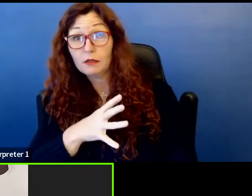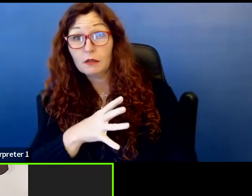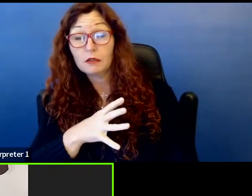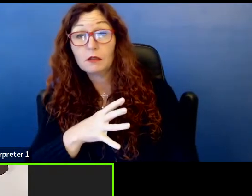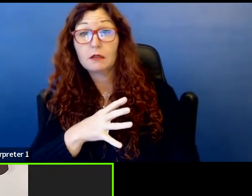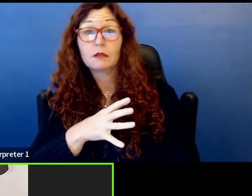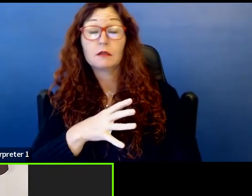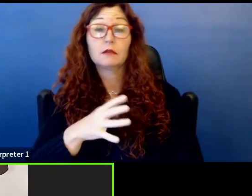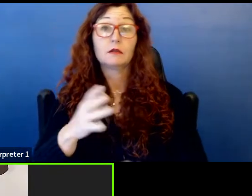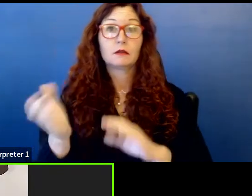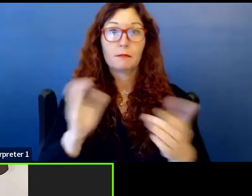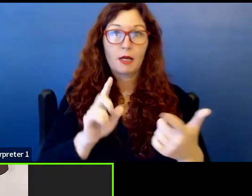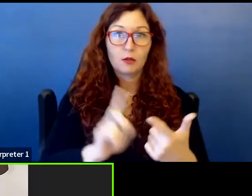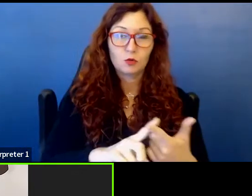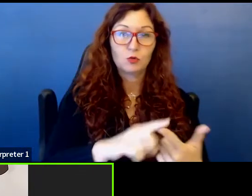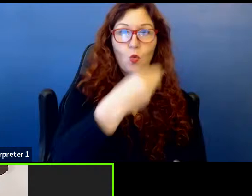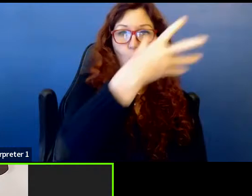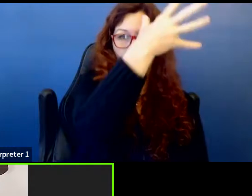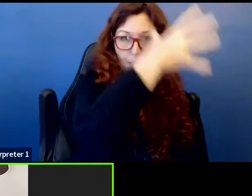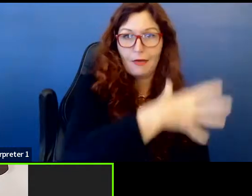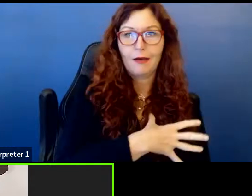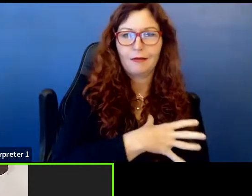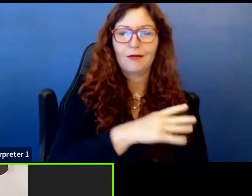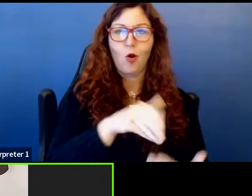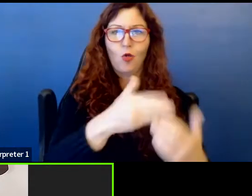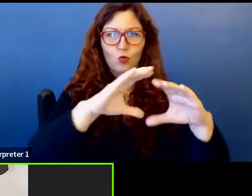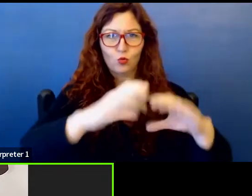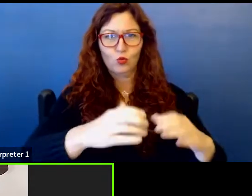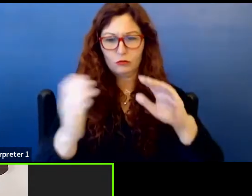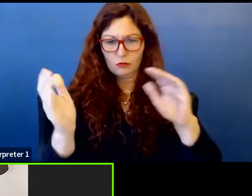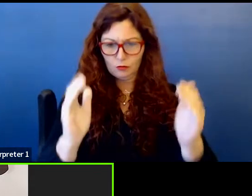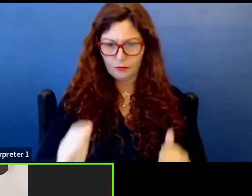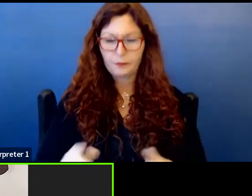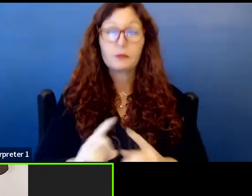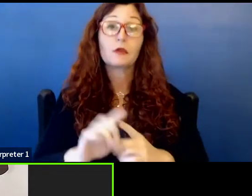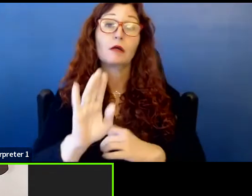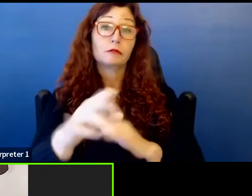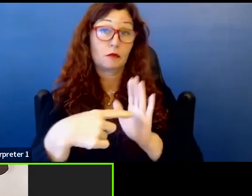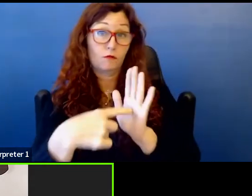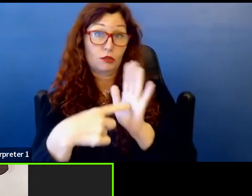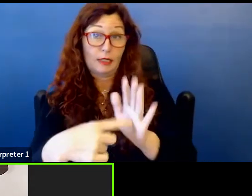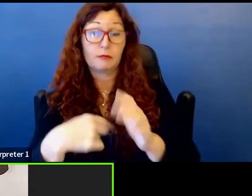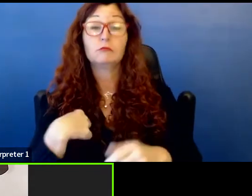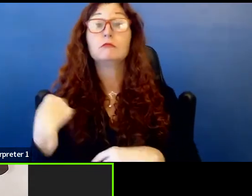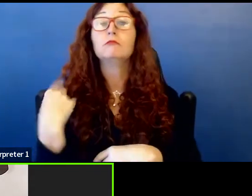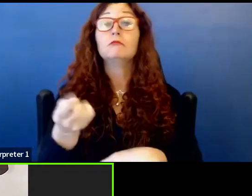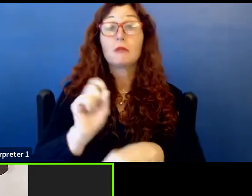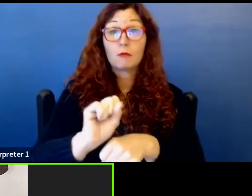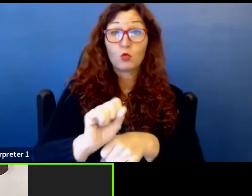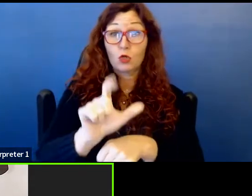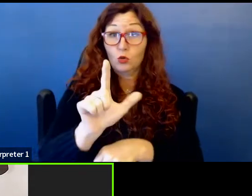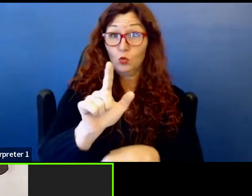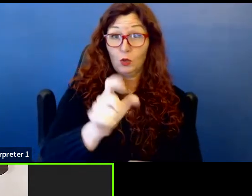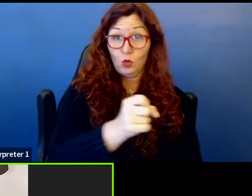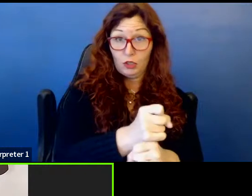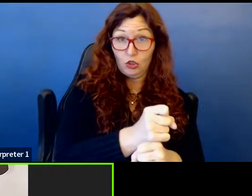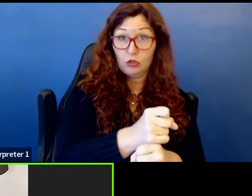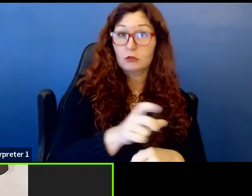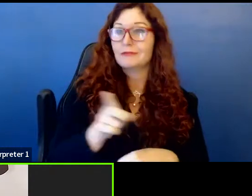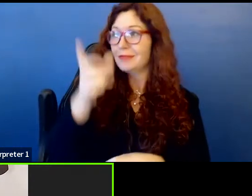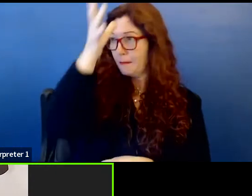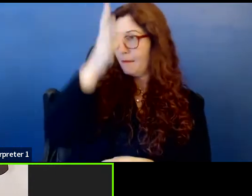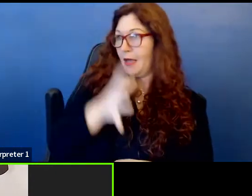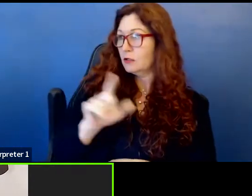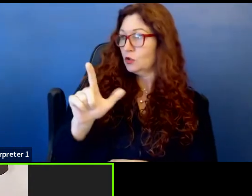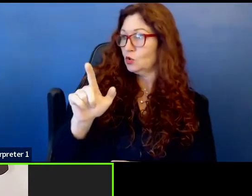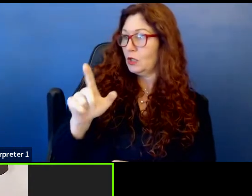you'll see how how low that is so say for instance i came in i'm 20 year iron worker right and he's a 20-year iron worker he might